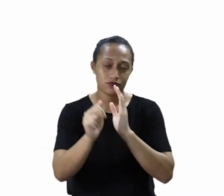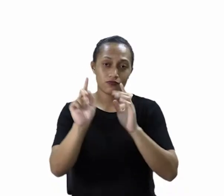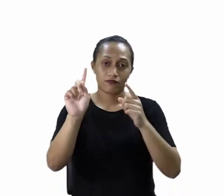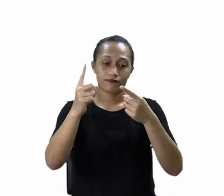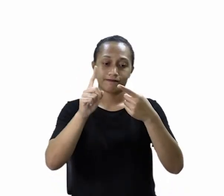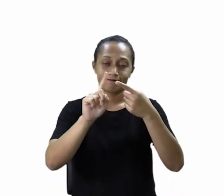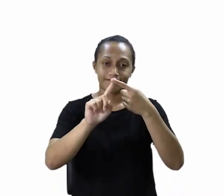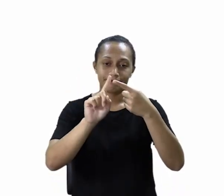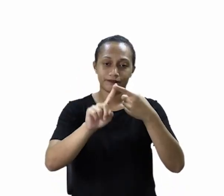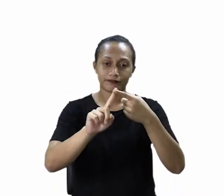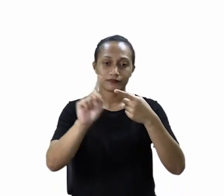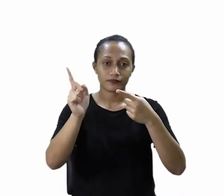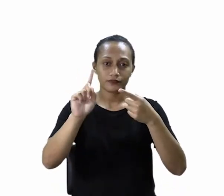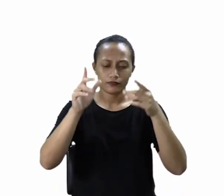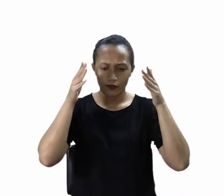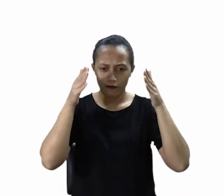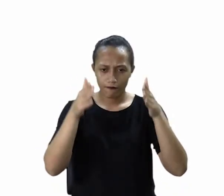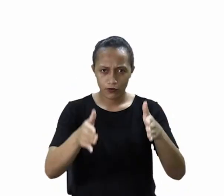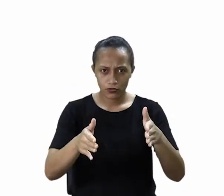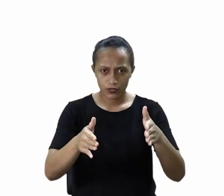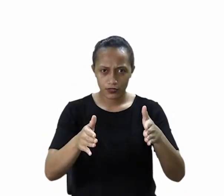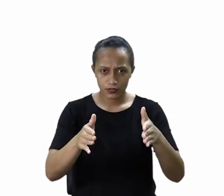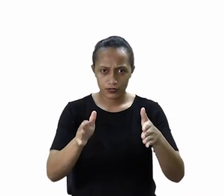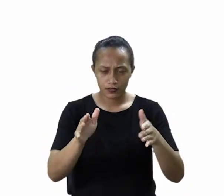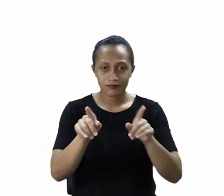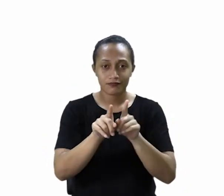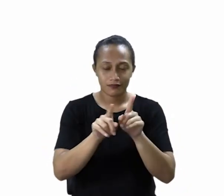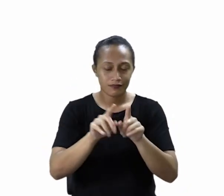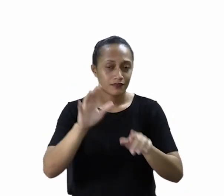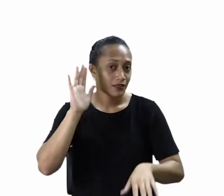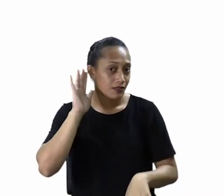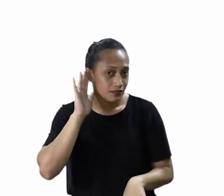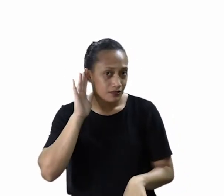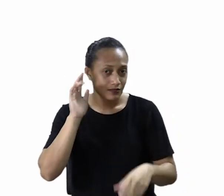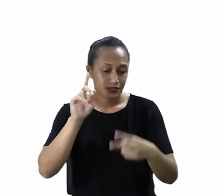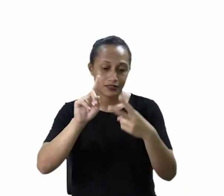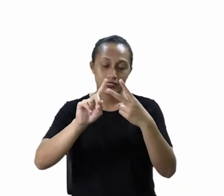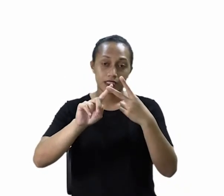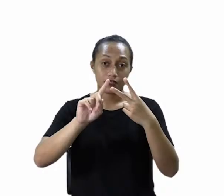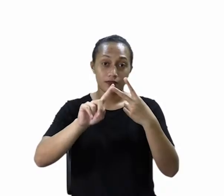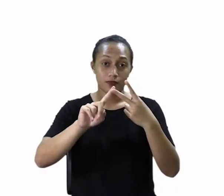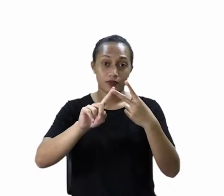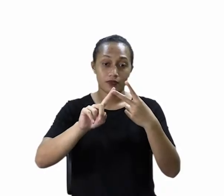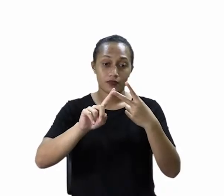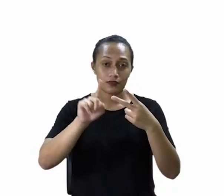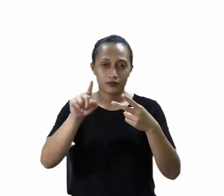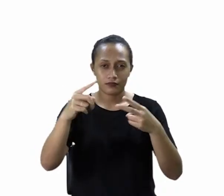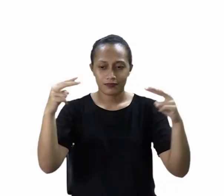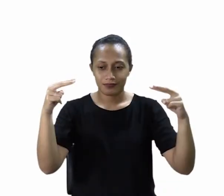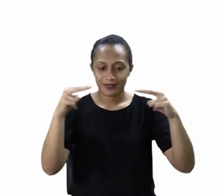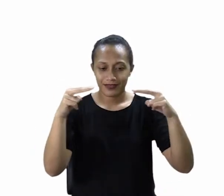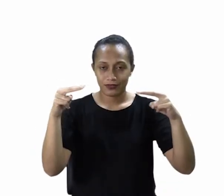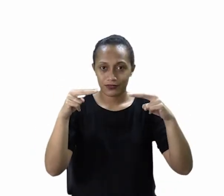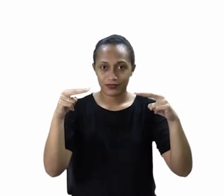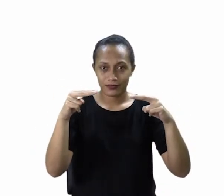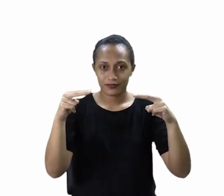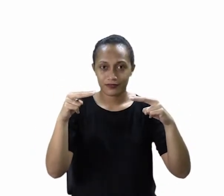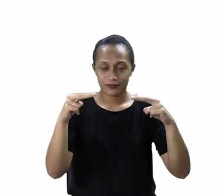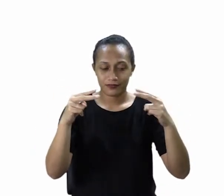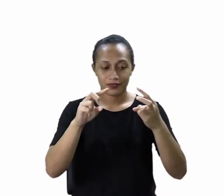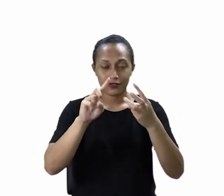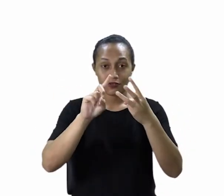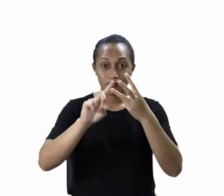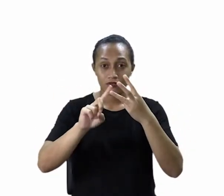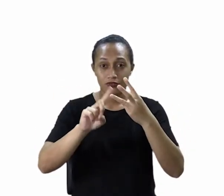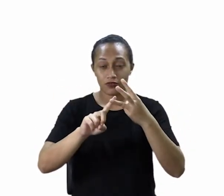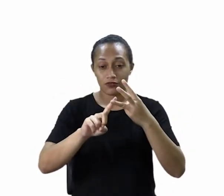First one, focus while listening. Second one, keep an eye contact.